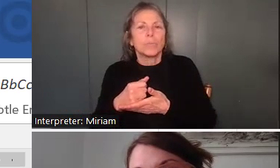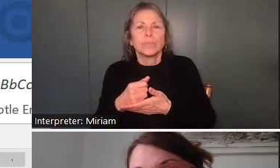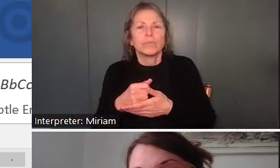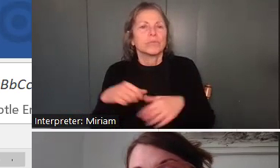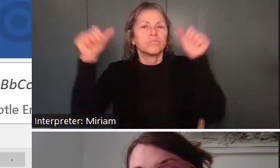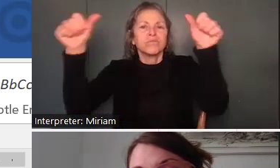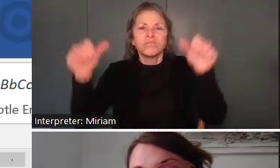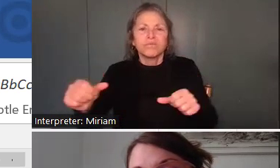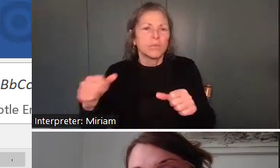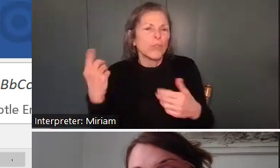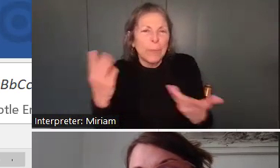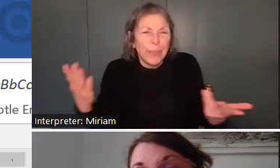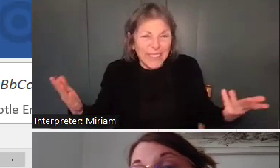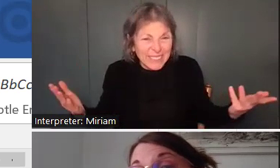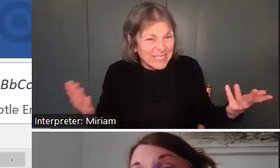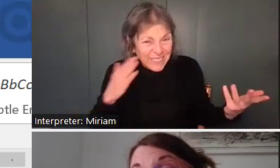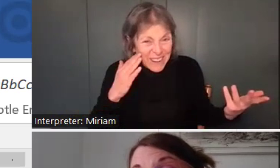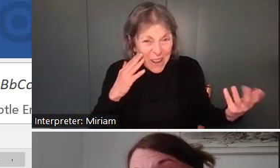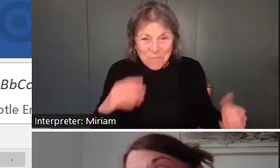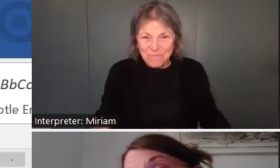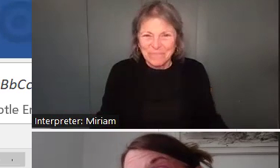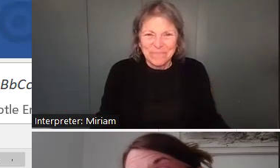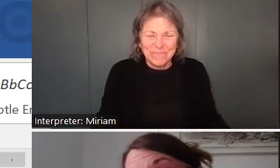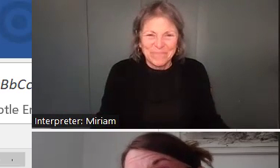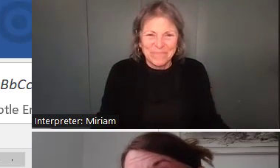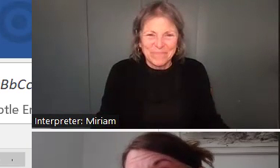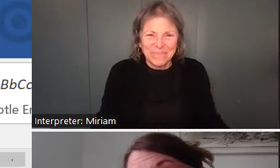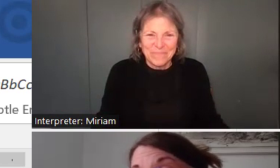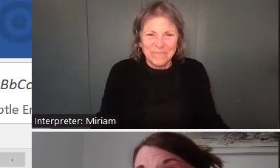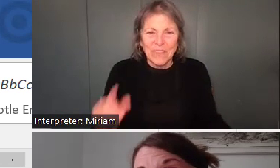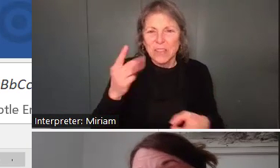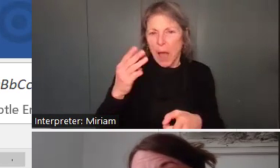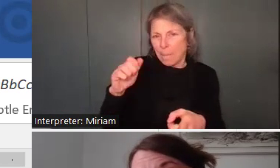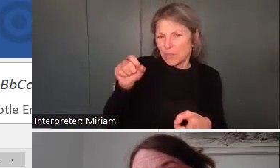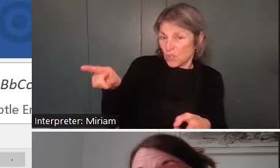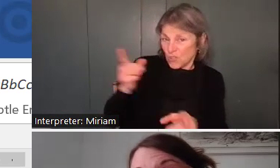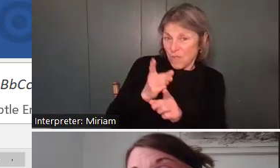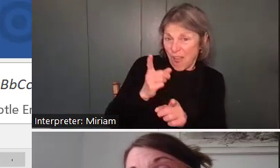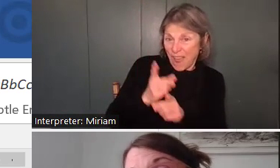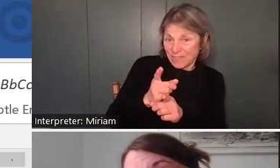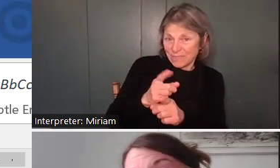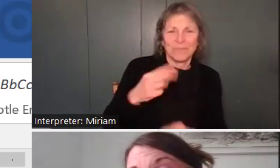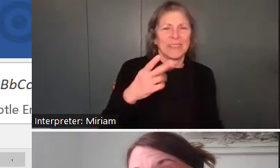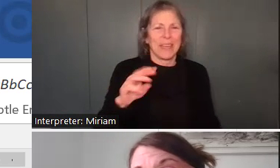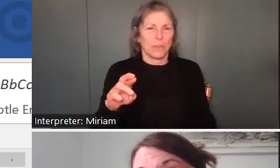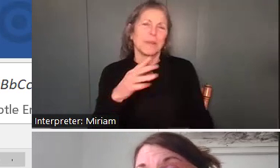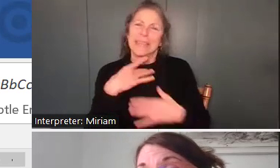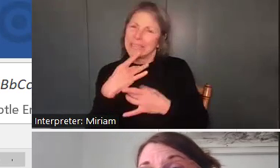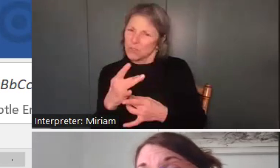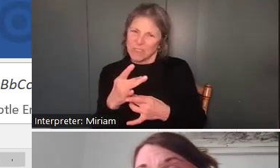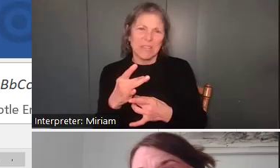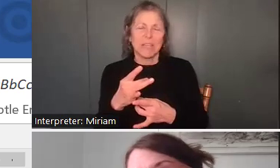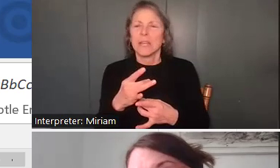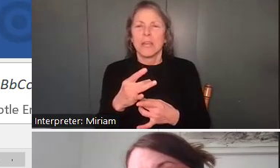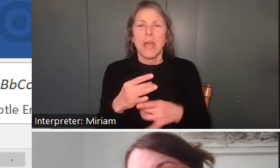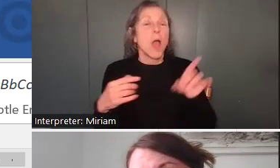mural. No. Well, No, I mean, you're right though. It's interesting because this isn't quite like we're